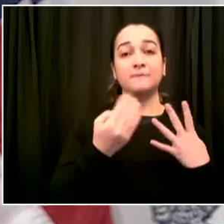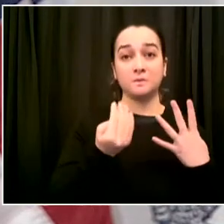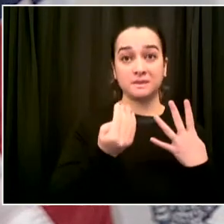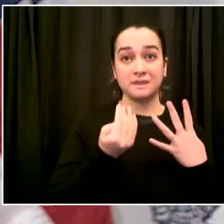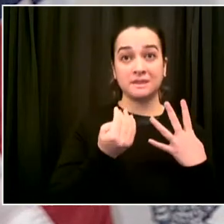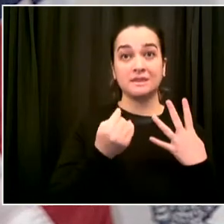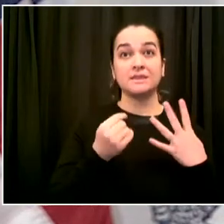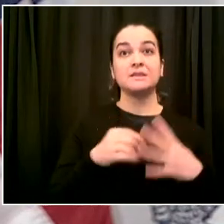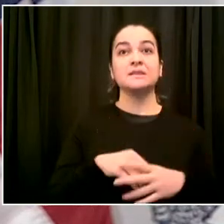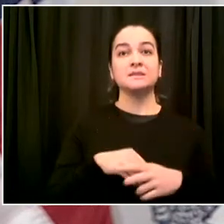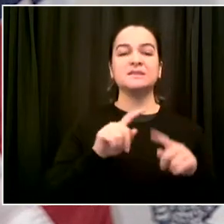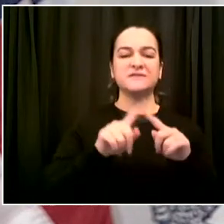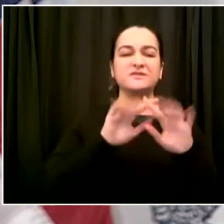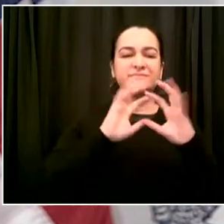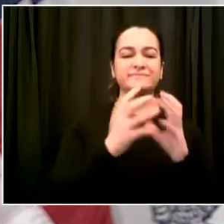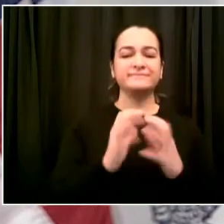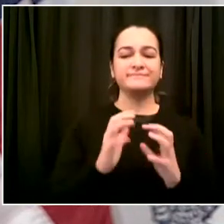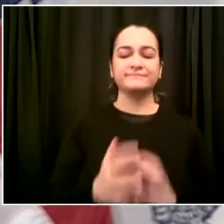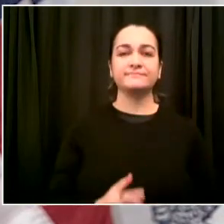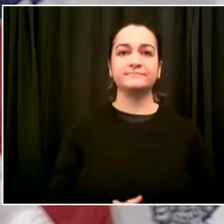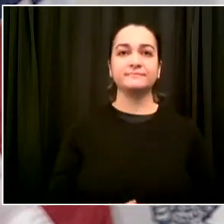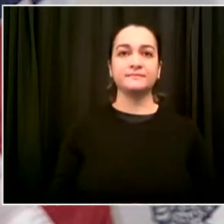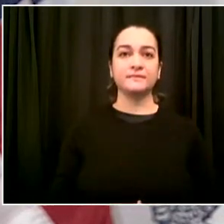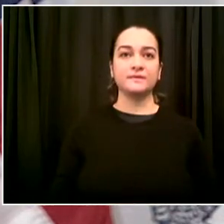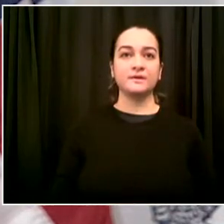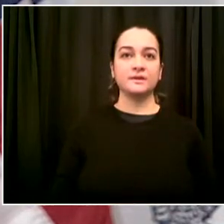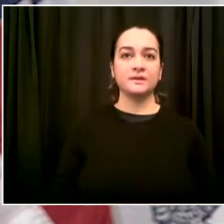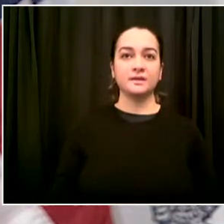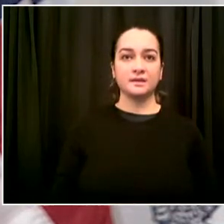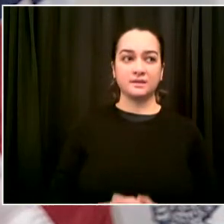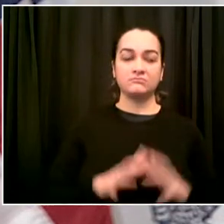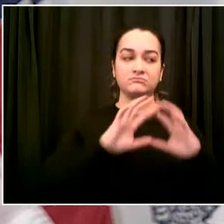for sure. But what we're going to do is keep